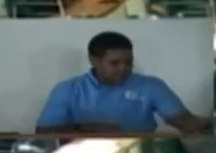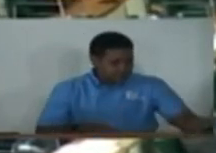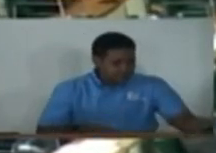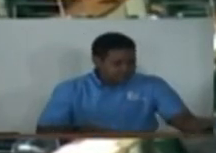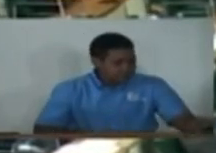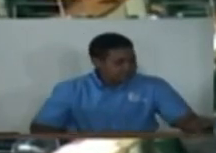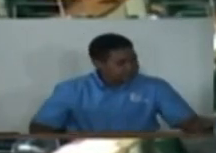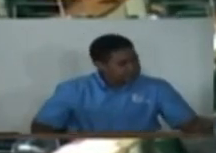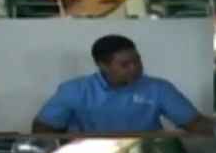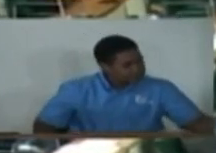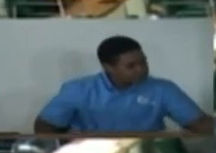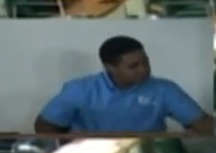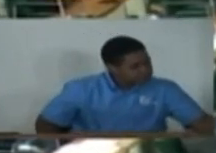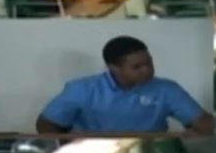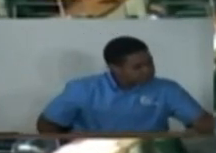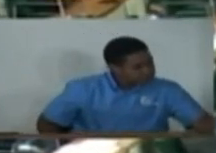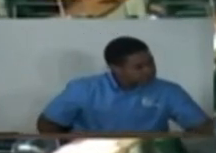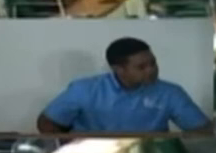informal sector,